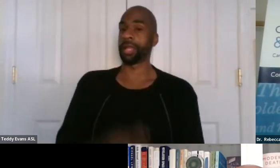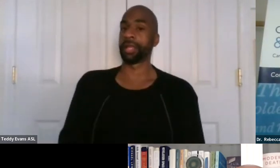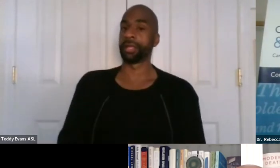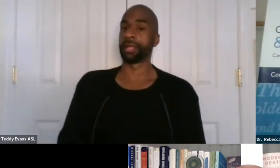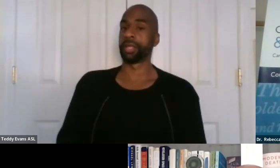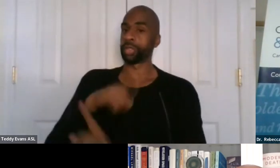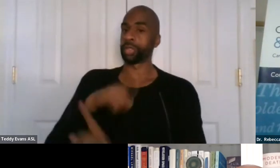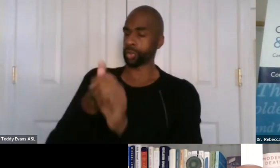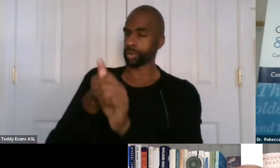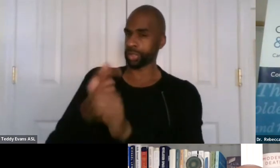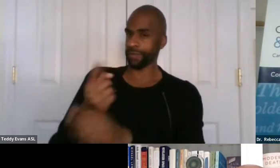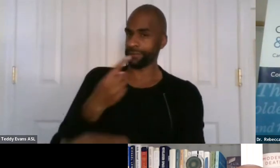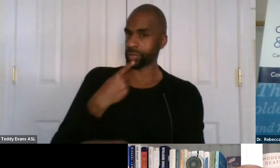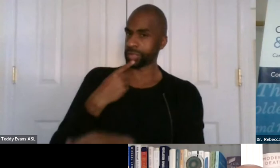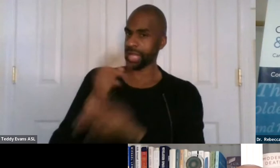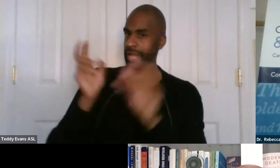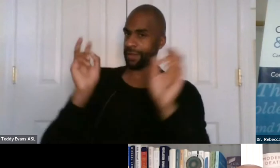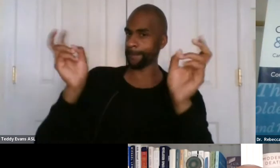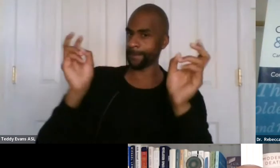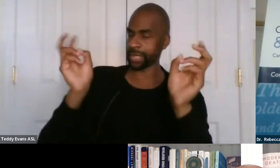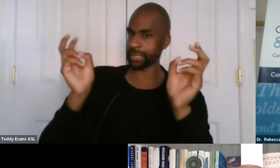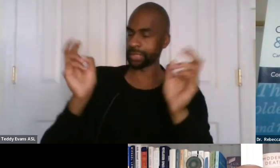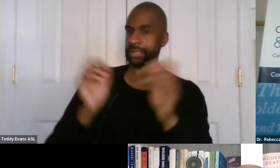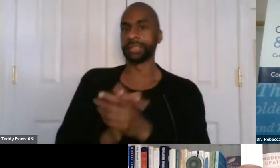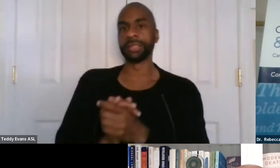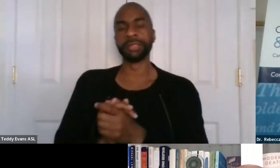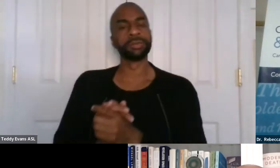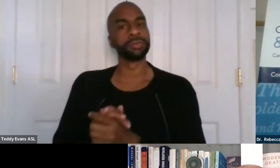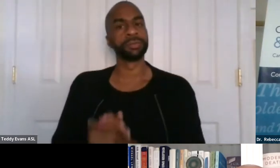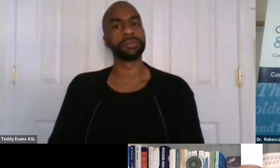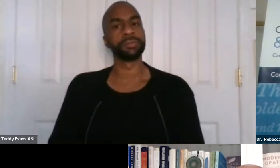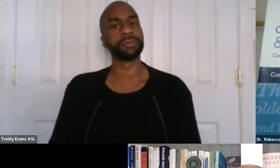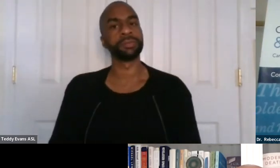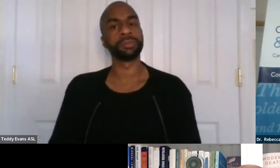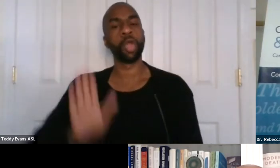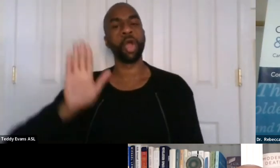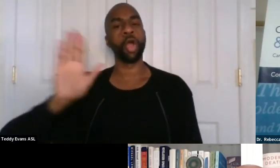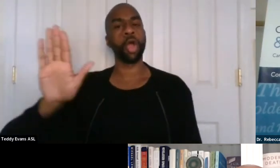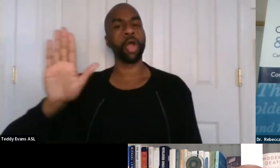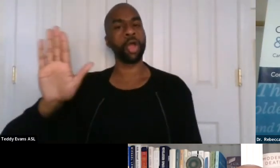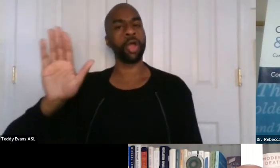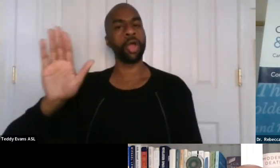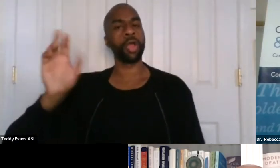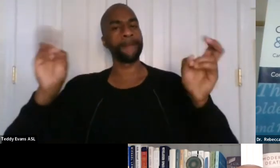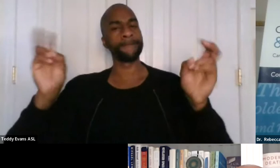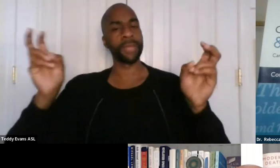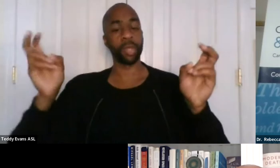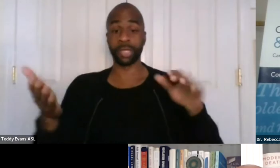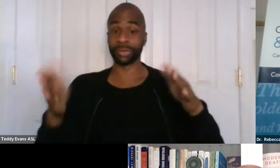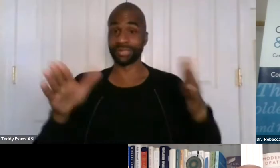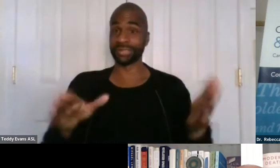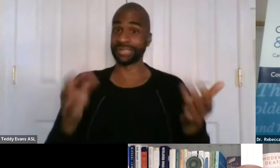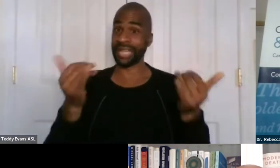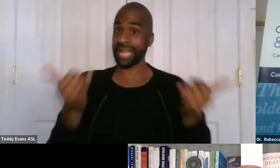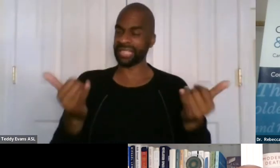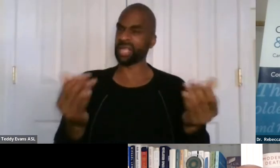talk about, you quote Elizabeth Kubler-Ross, and her quote is, dying nowadays is more